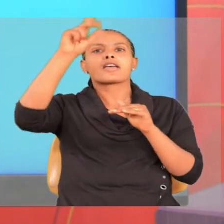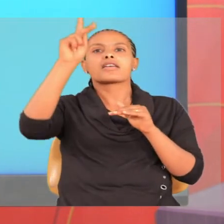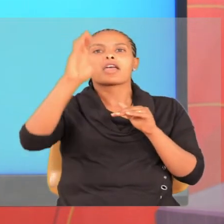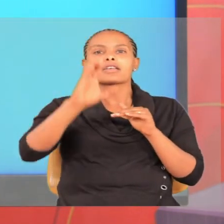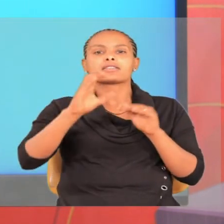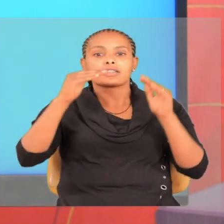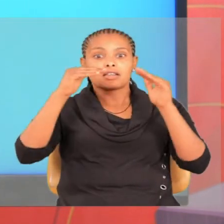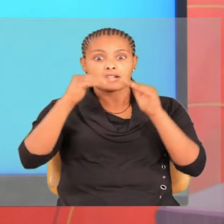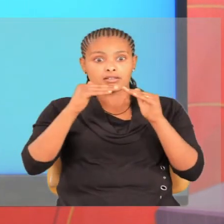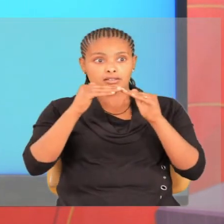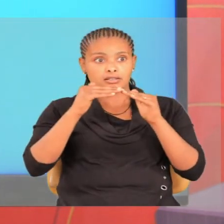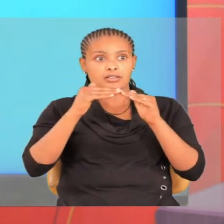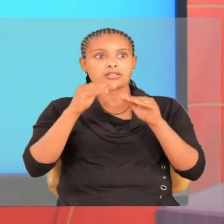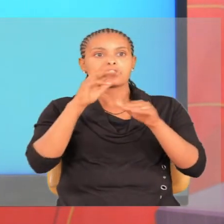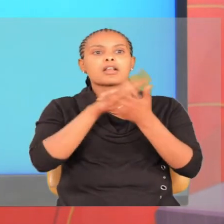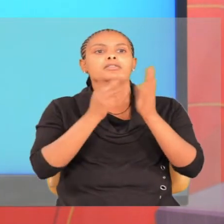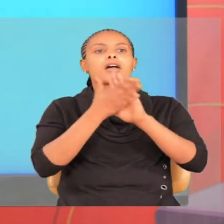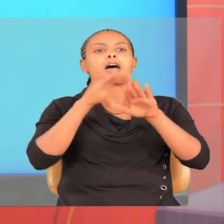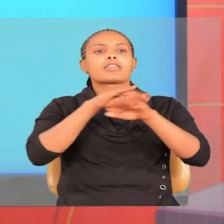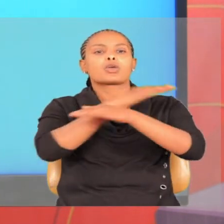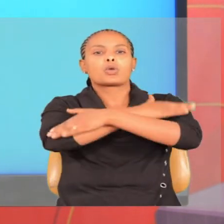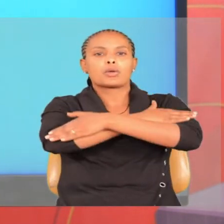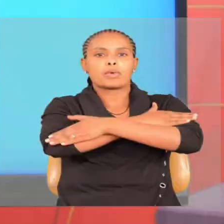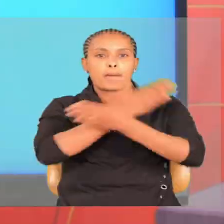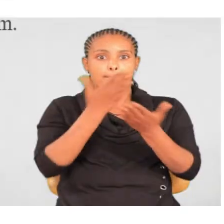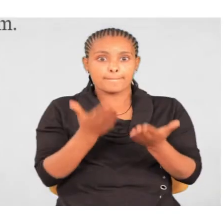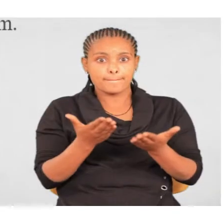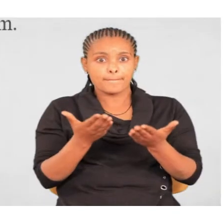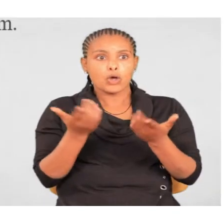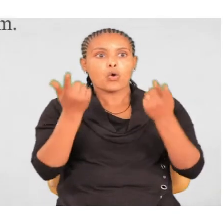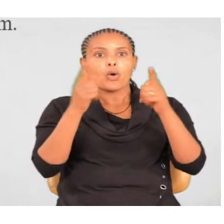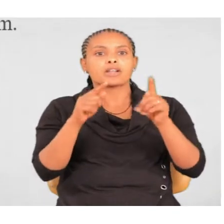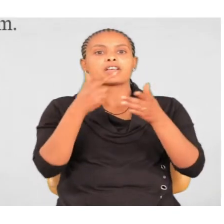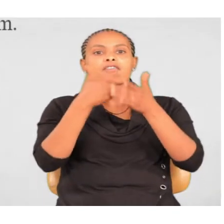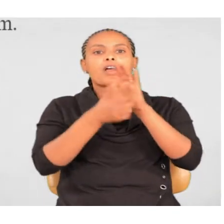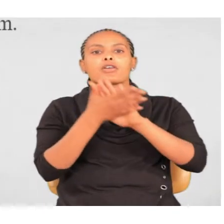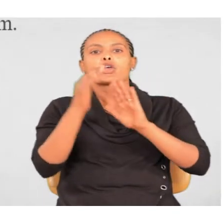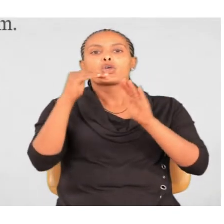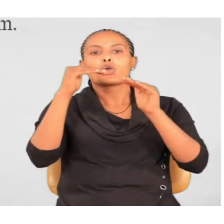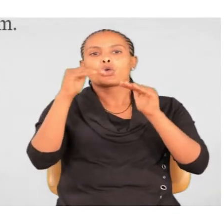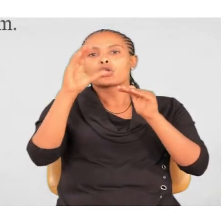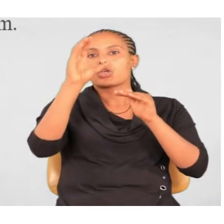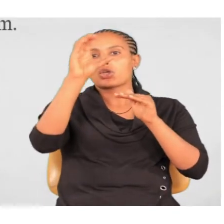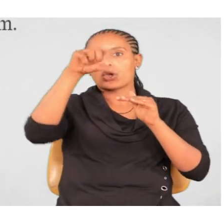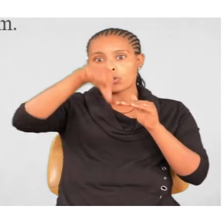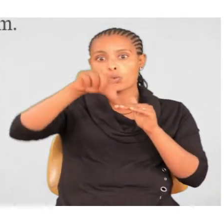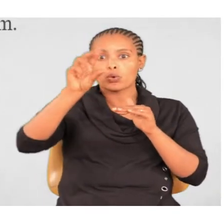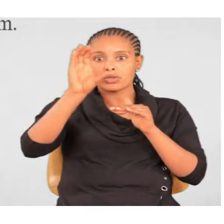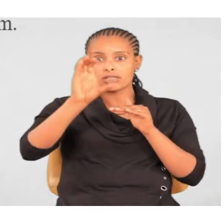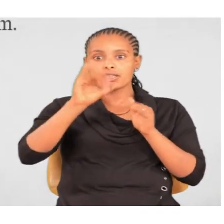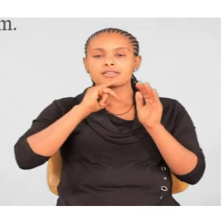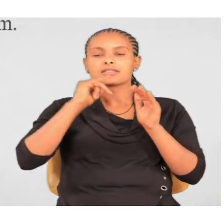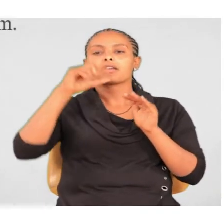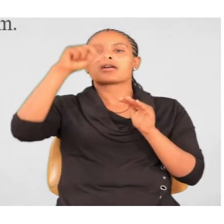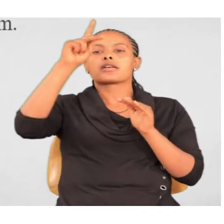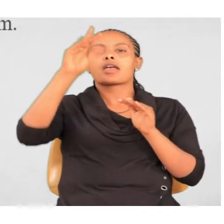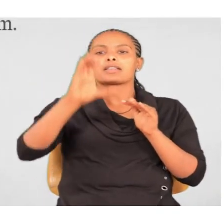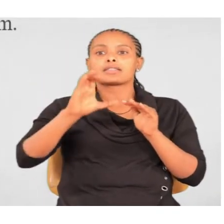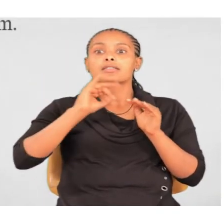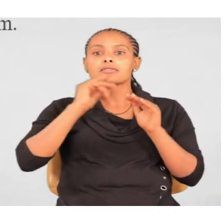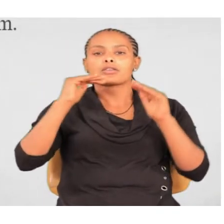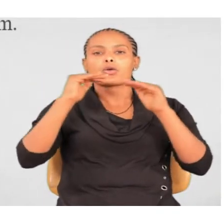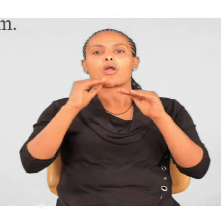the reaction is at equilibrium. When the value of QC equal Kc, the reaction